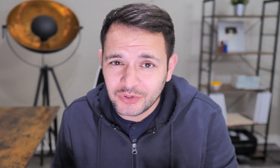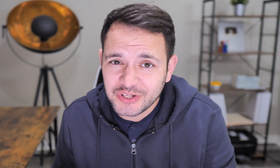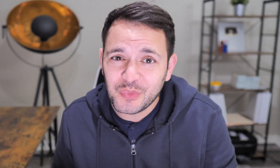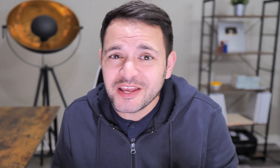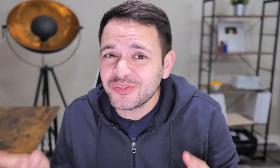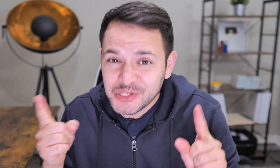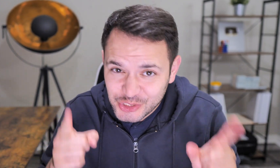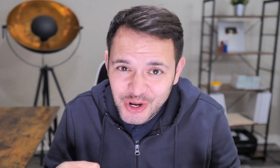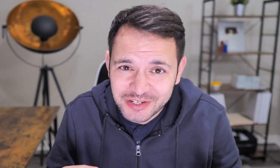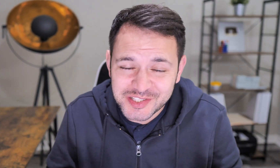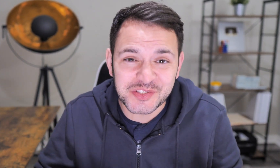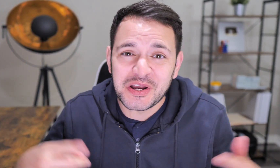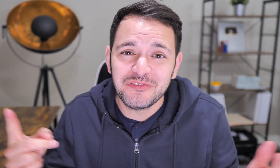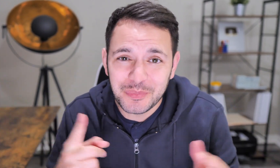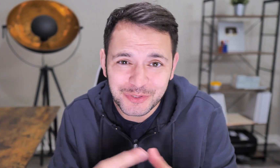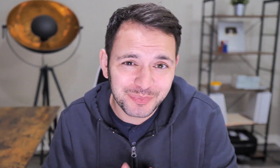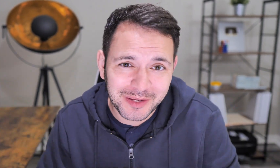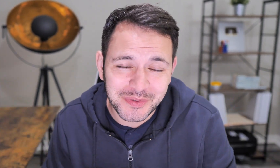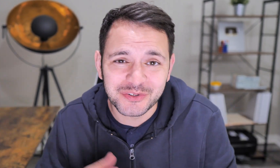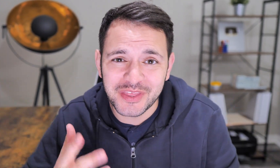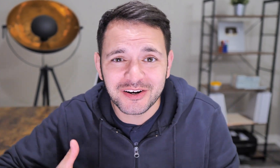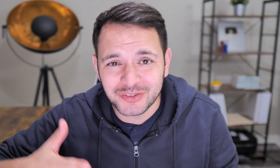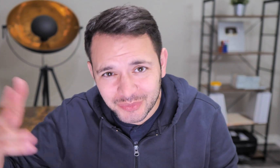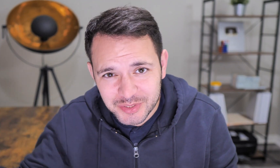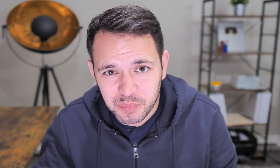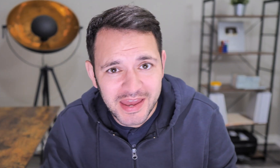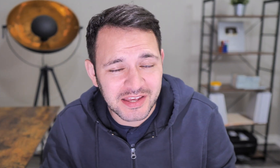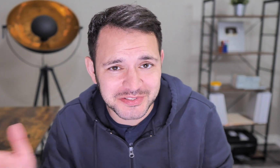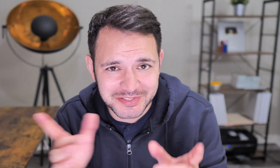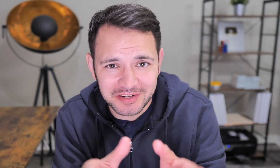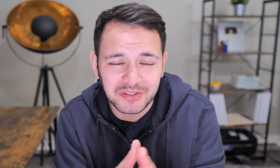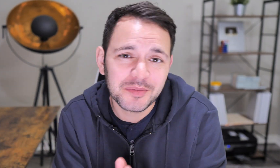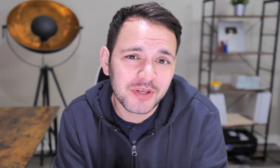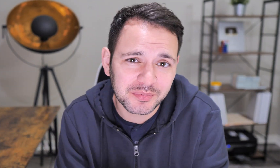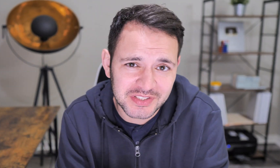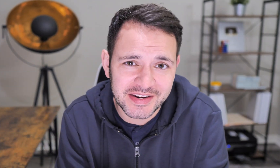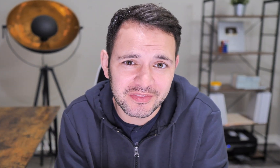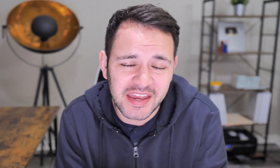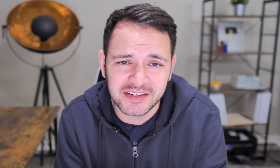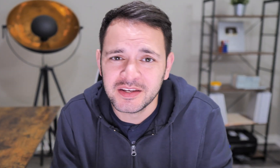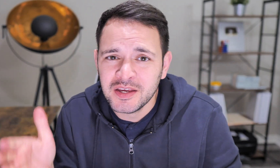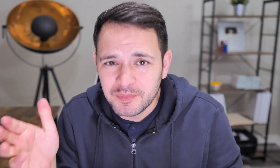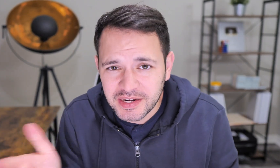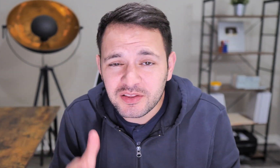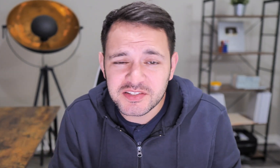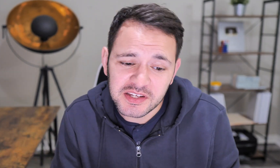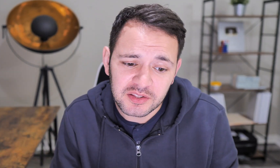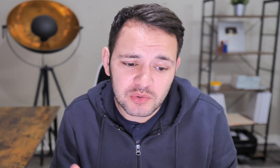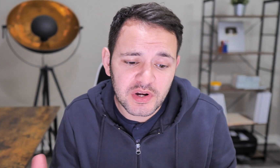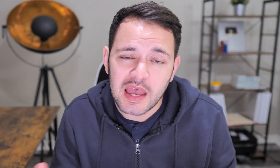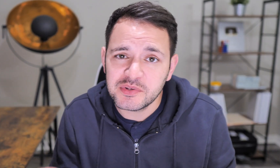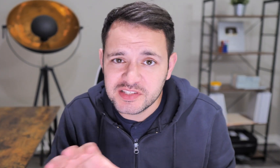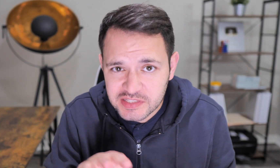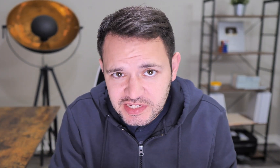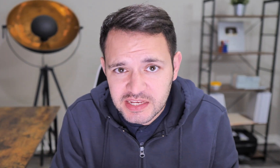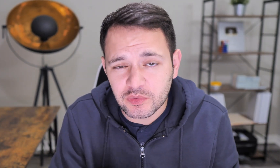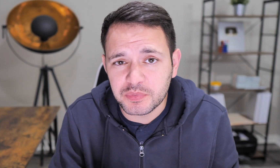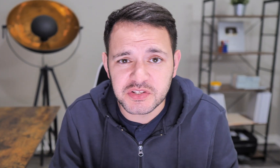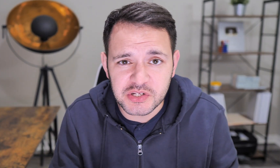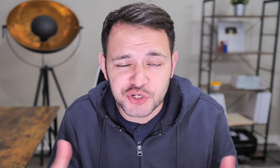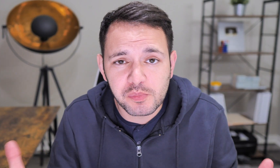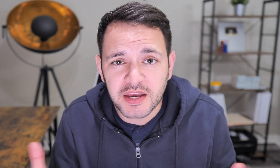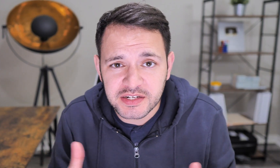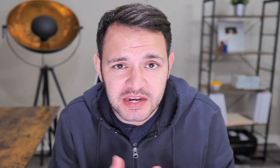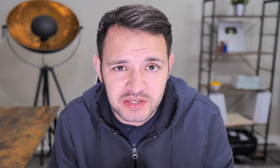saying they're working away on the chunks of the Build Back Better that are going to pass. And I'll keep you up to date on that. But now let's take a look at what happened today